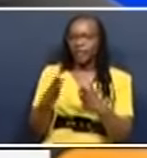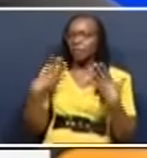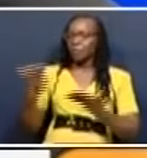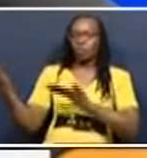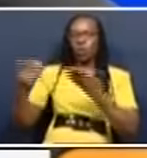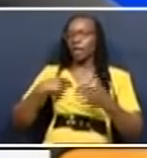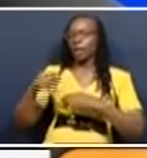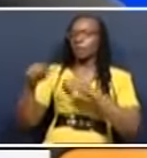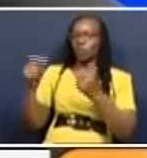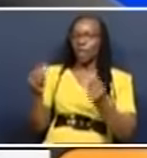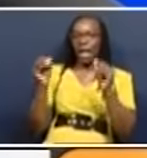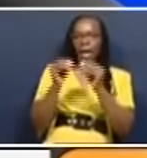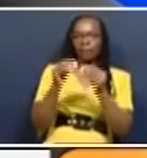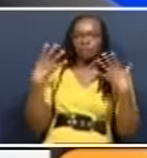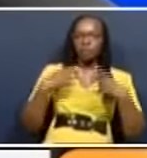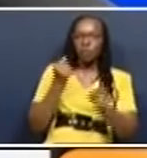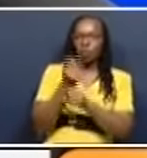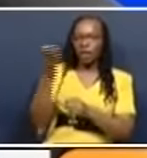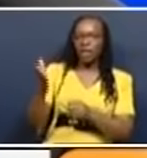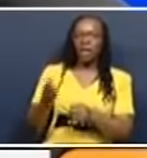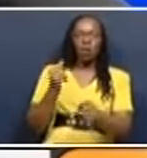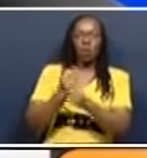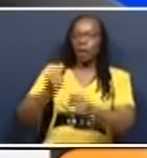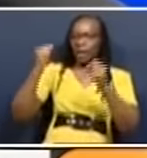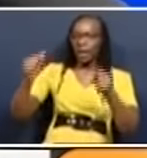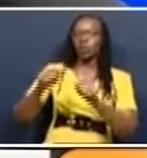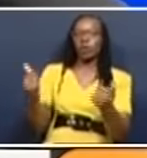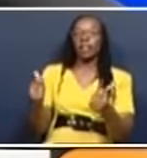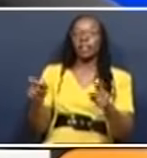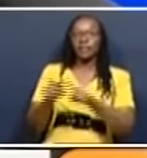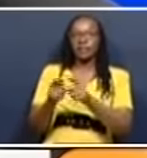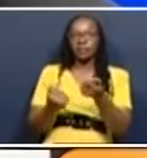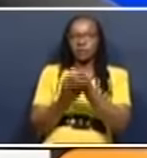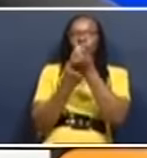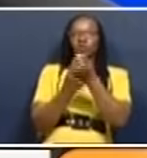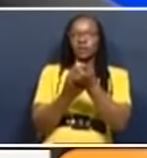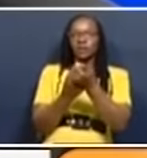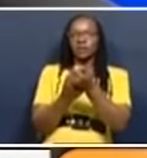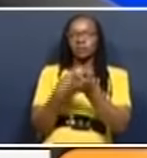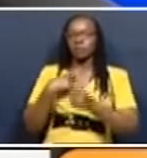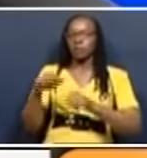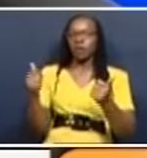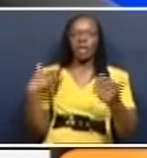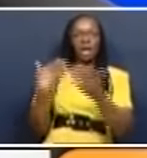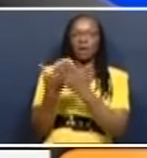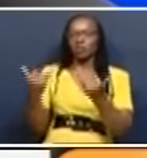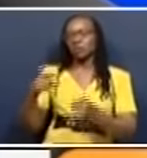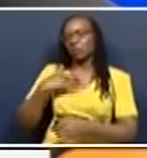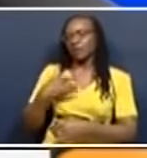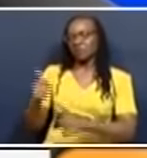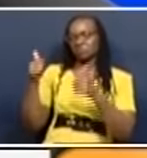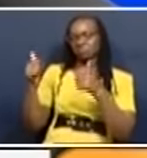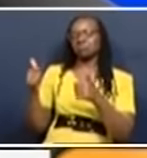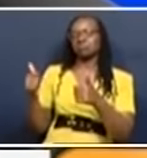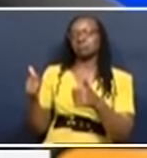I've met staff who are very hardworking and enthusiastic to support and help Kenya. And so far, it is a good place. Okay.